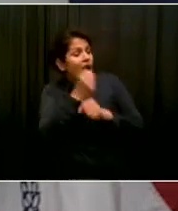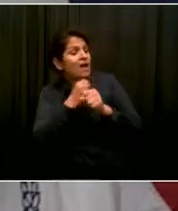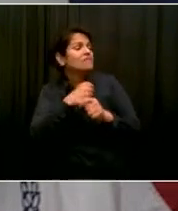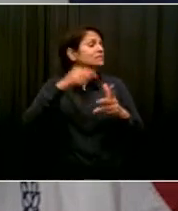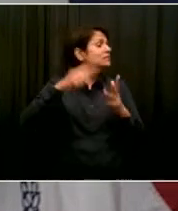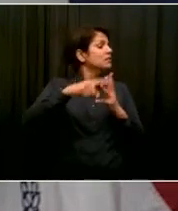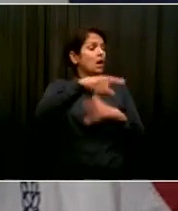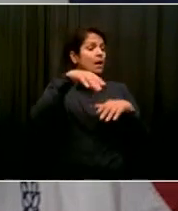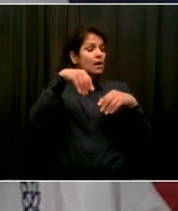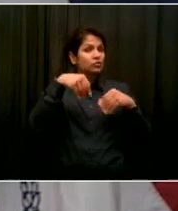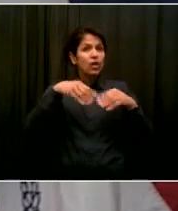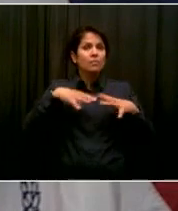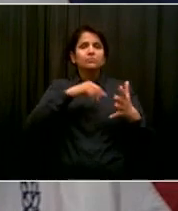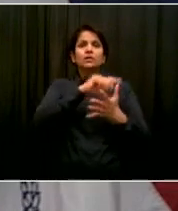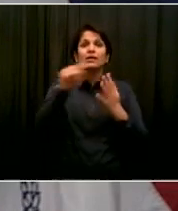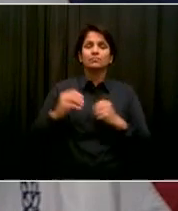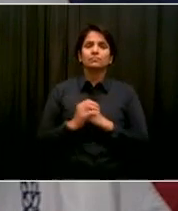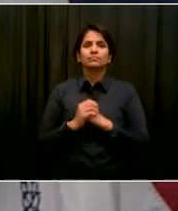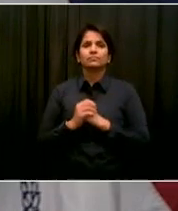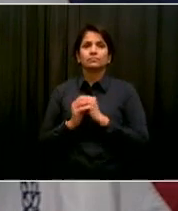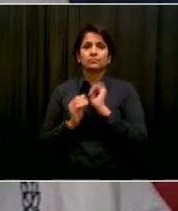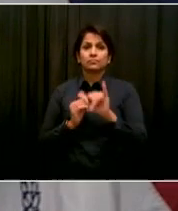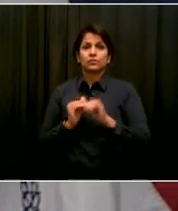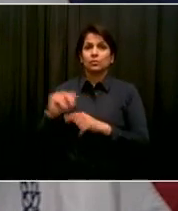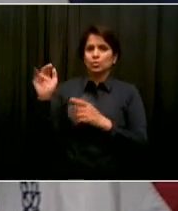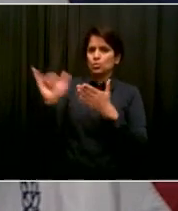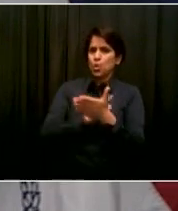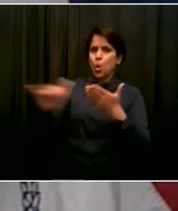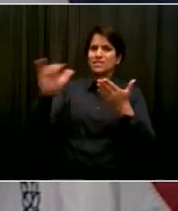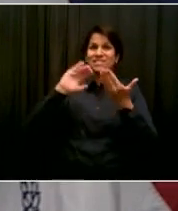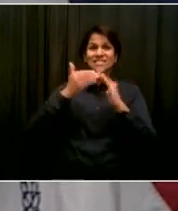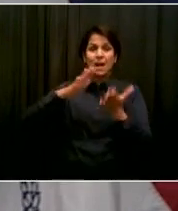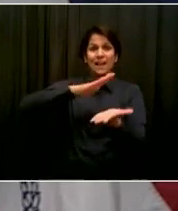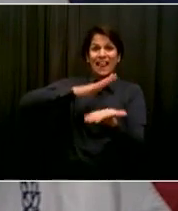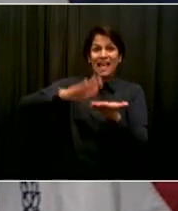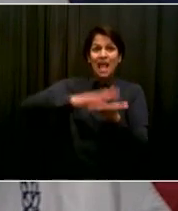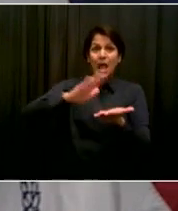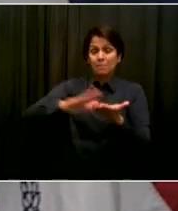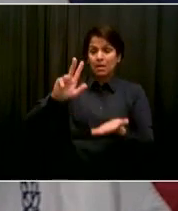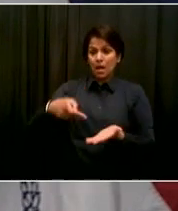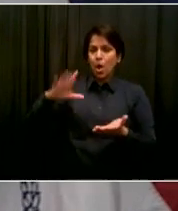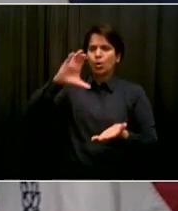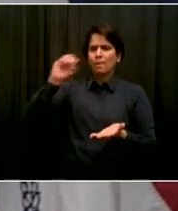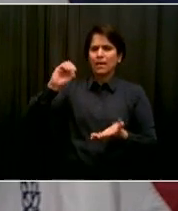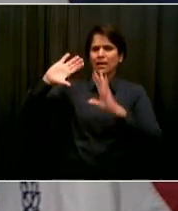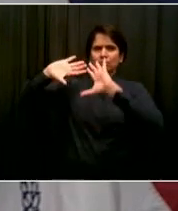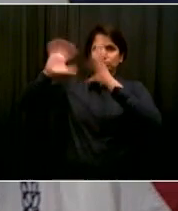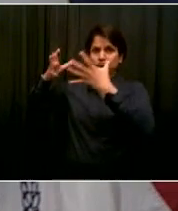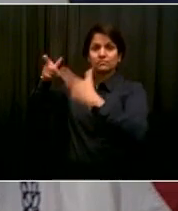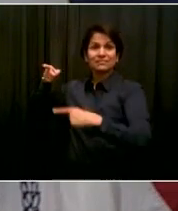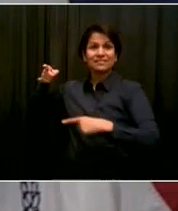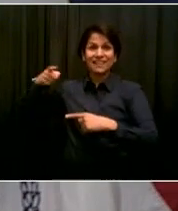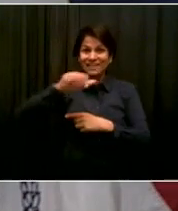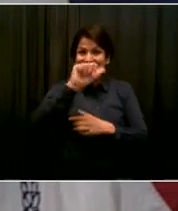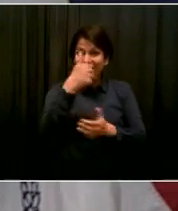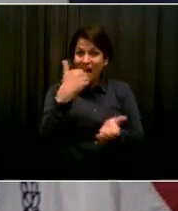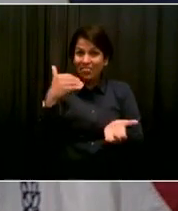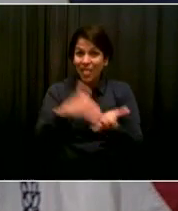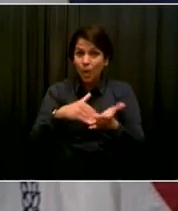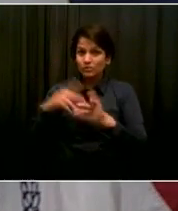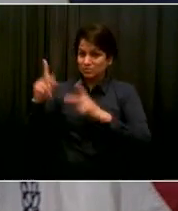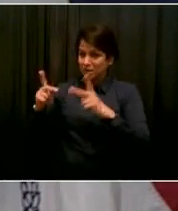exciting, 10,000 strong out there cleaning up our streets, getting rid of graffiti. I think you're going to see a wonderful rebirth